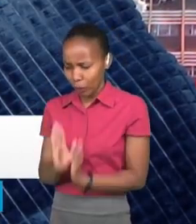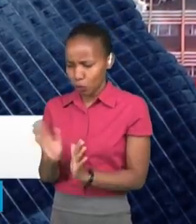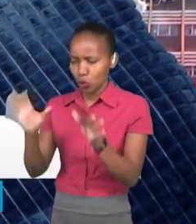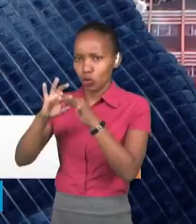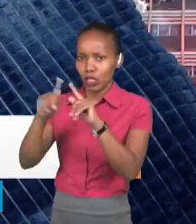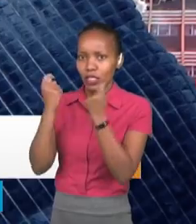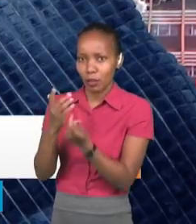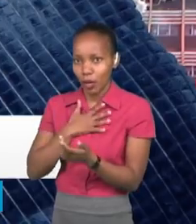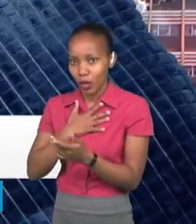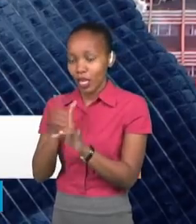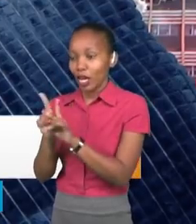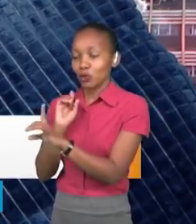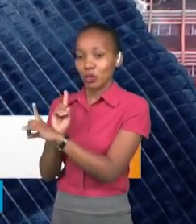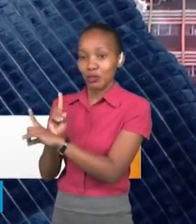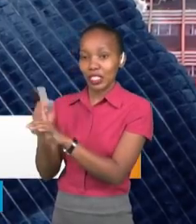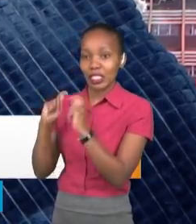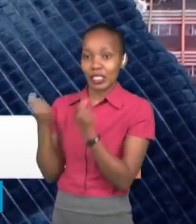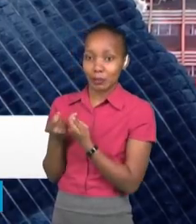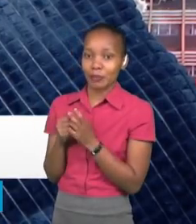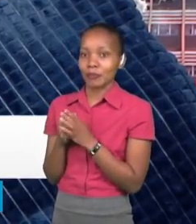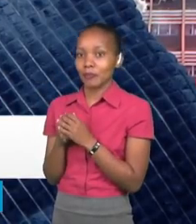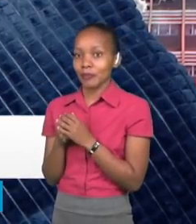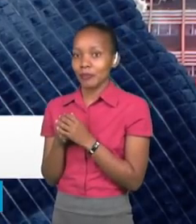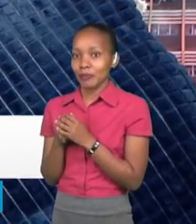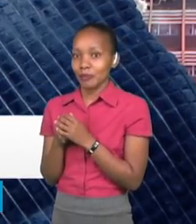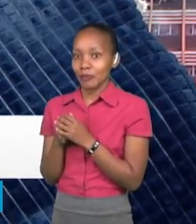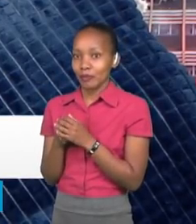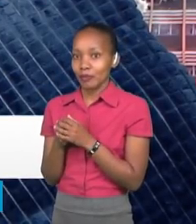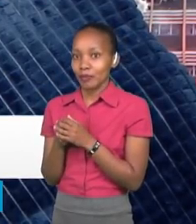We're also looking at the defense, mm-hmm. and we're beefing up